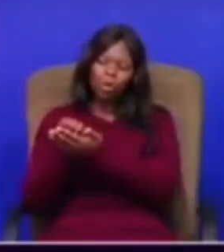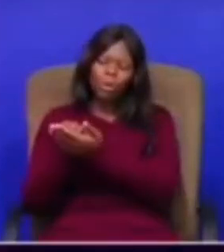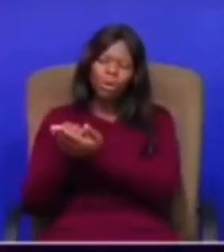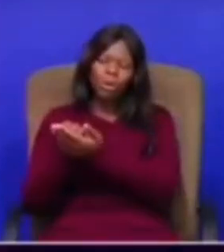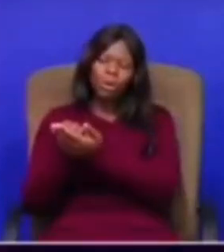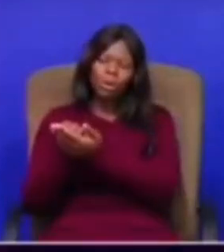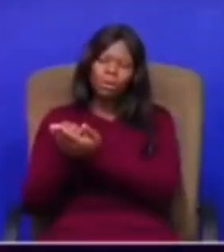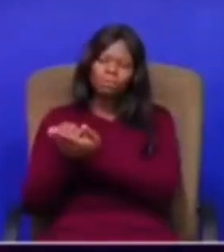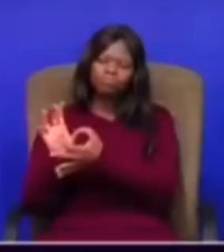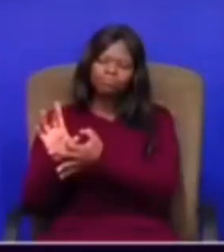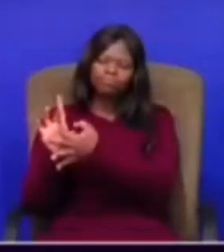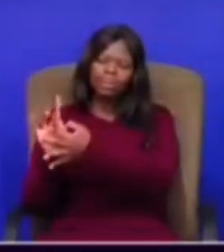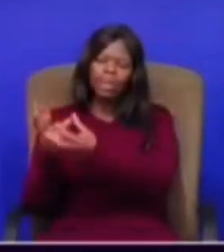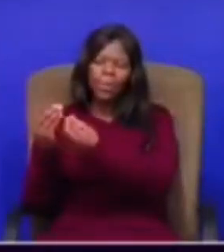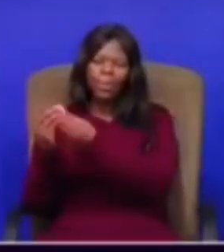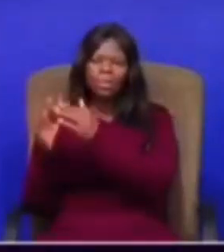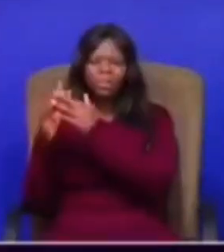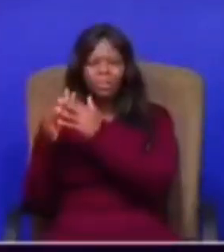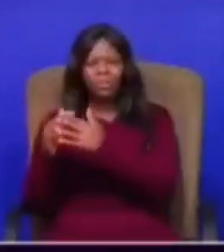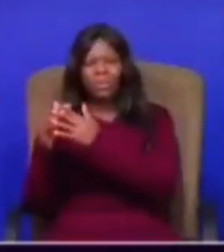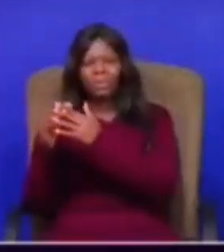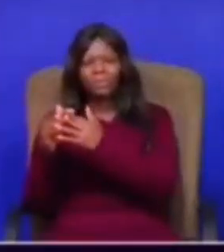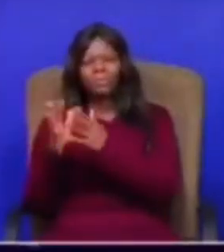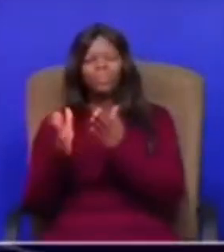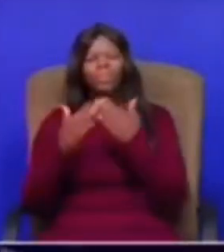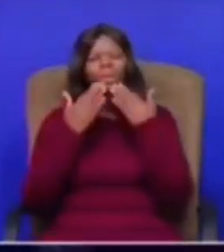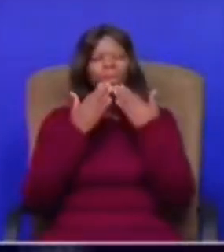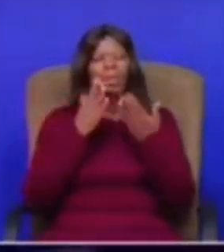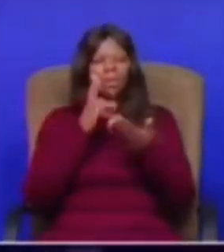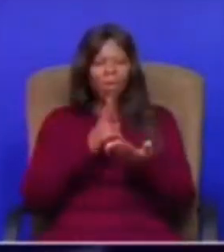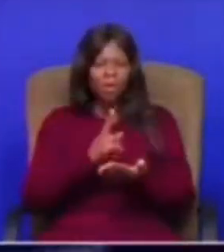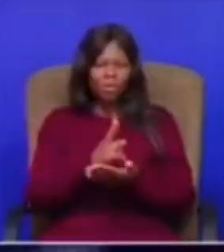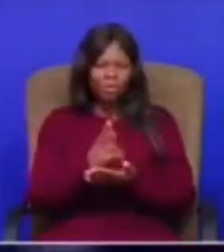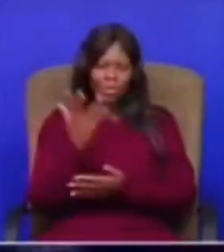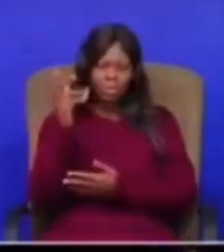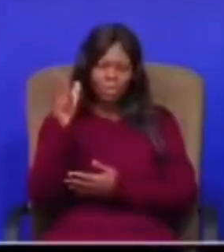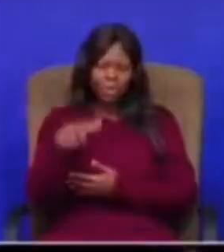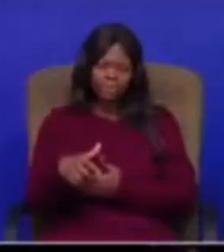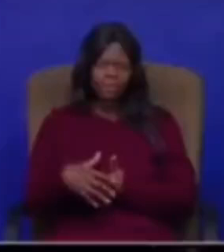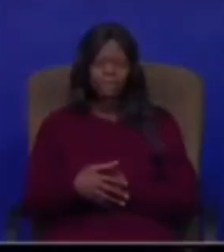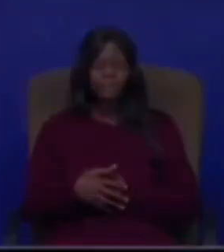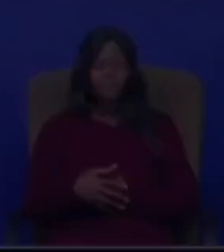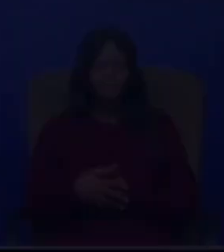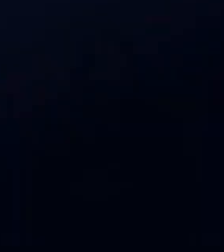dealings with the United States. Thank you, Honorable Speaker.